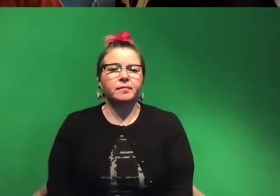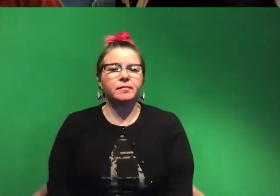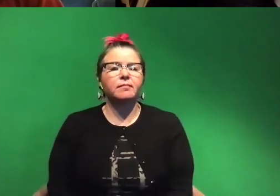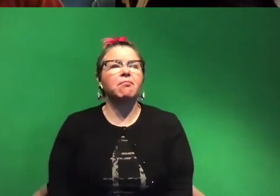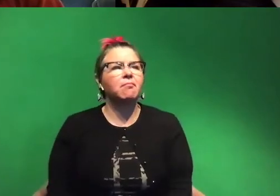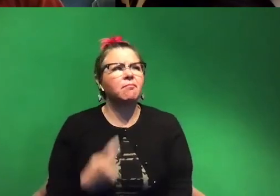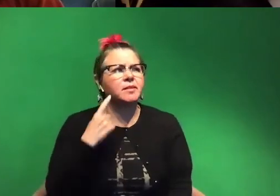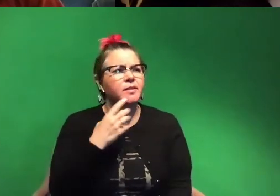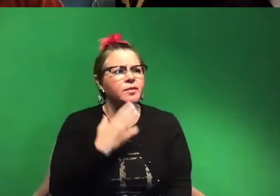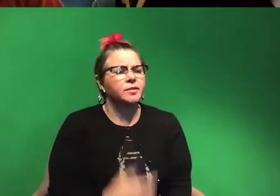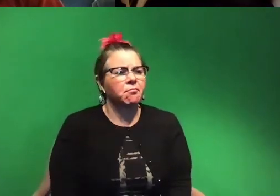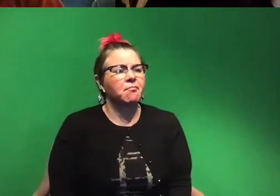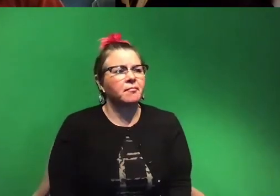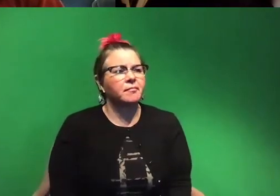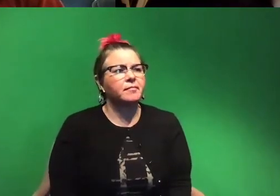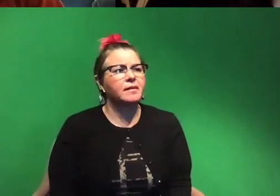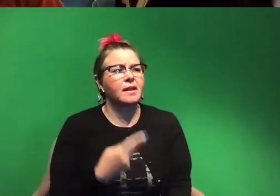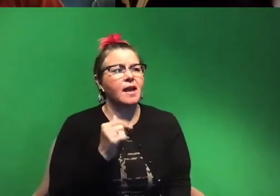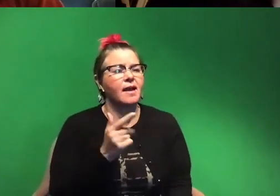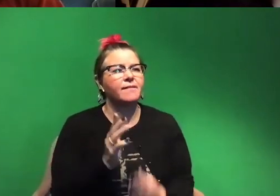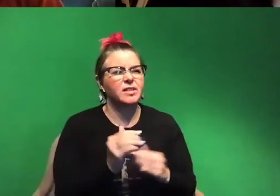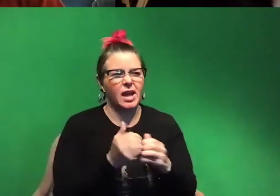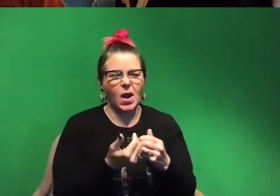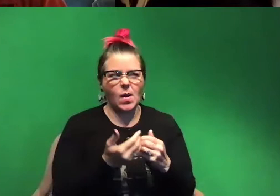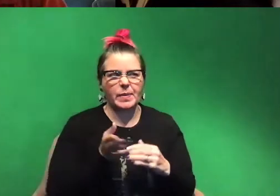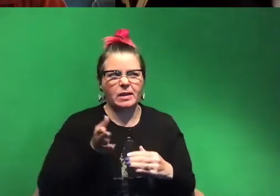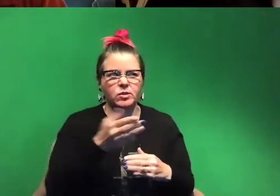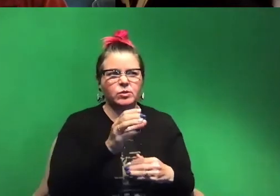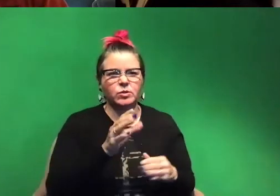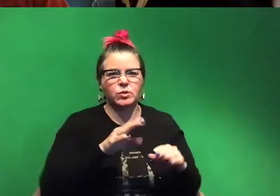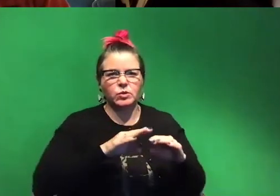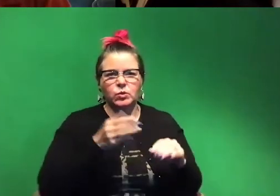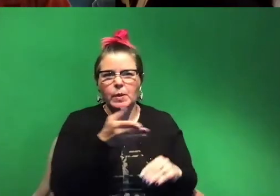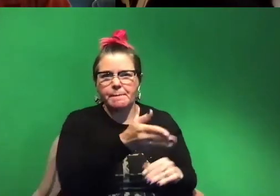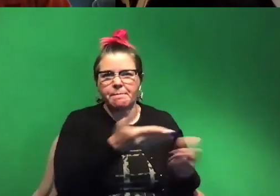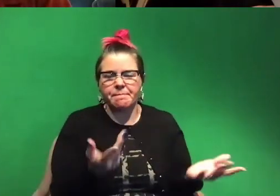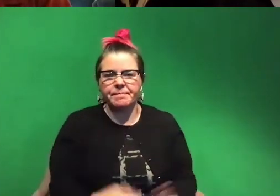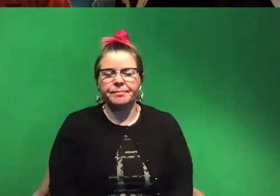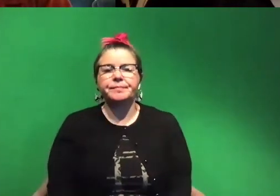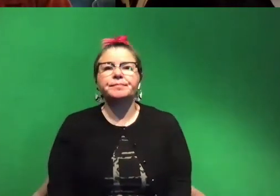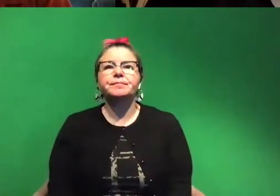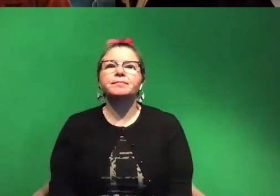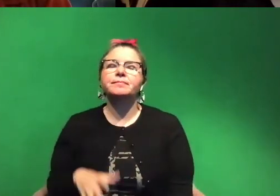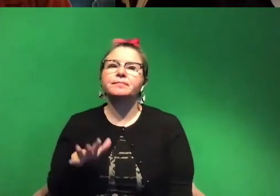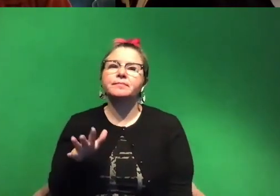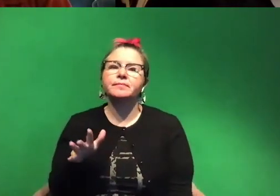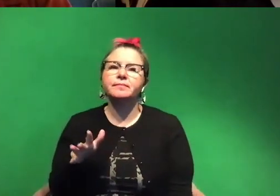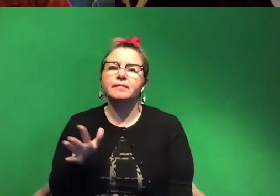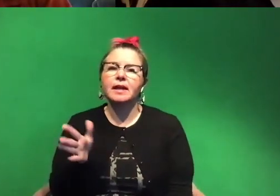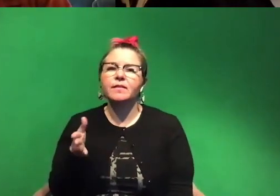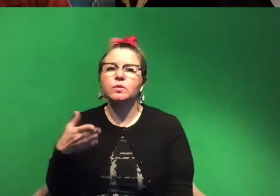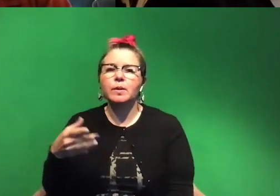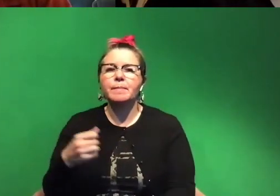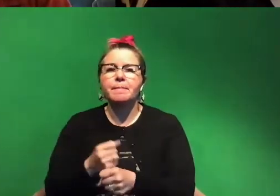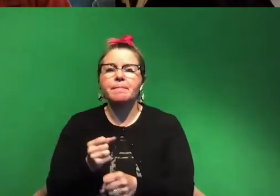good. How do hagfish swim? That's a good question. They kind of swim and produce this